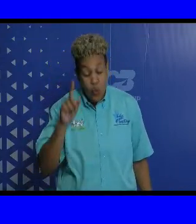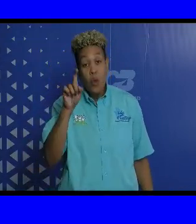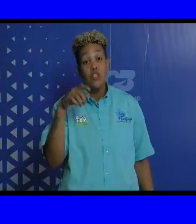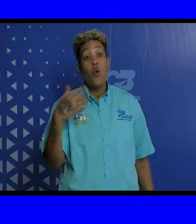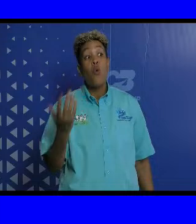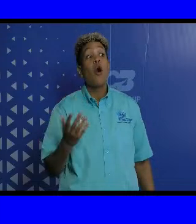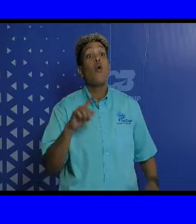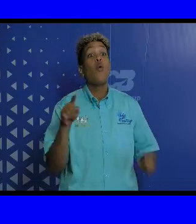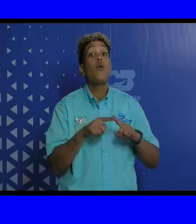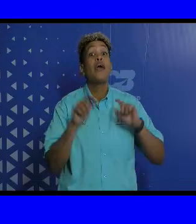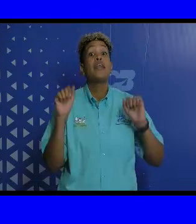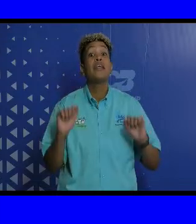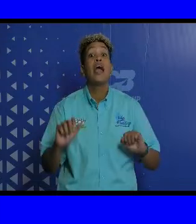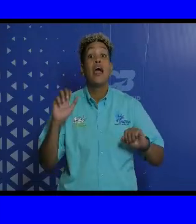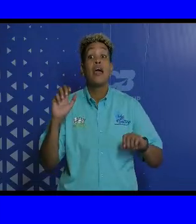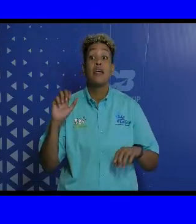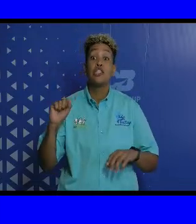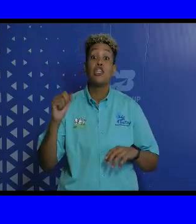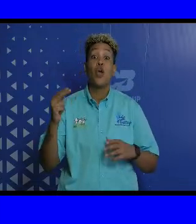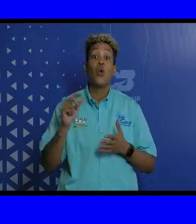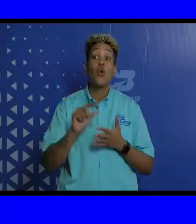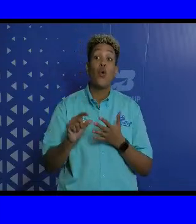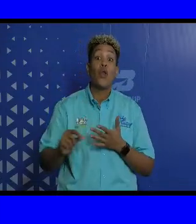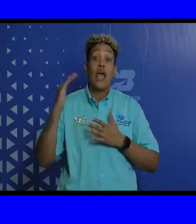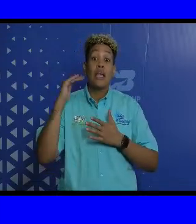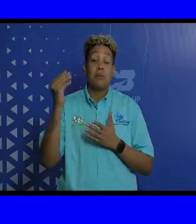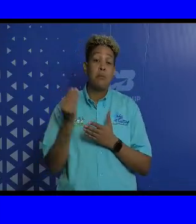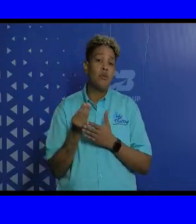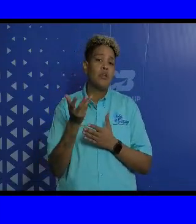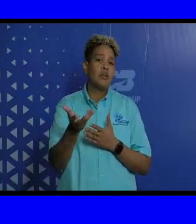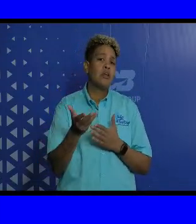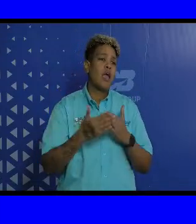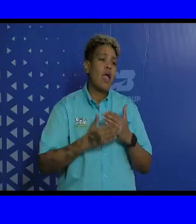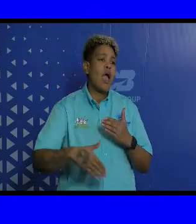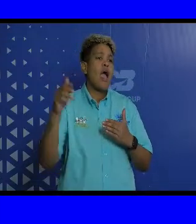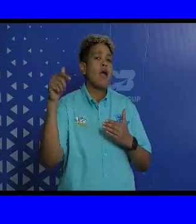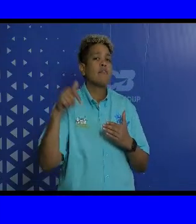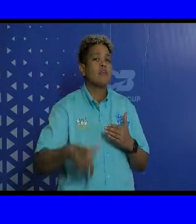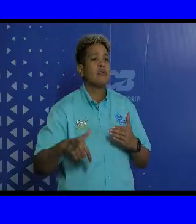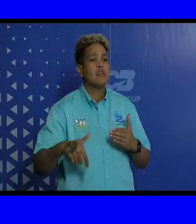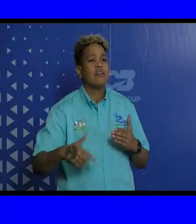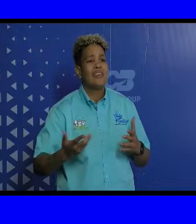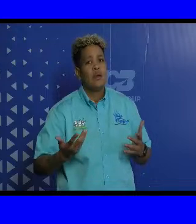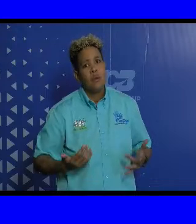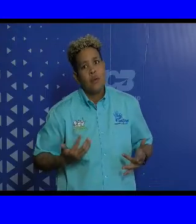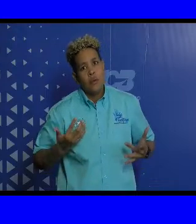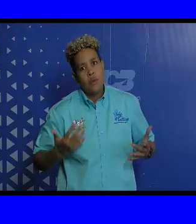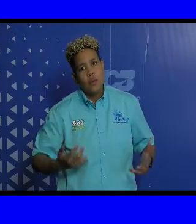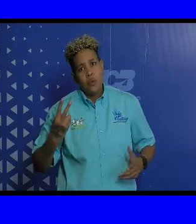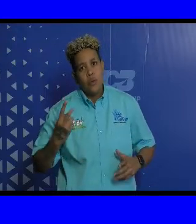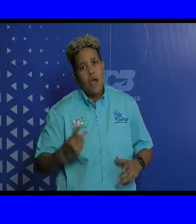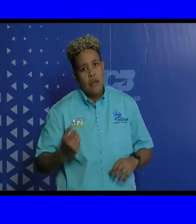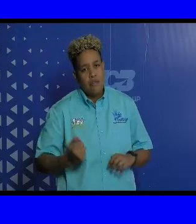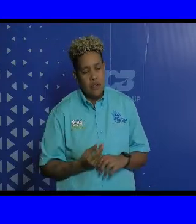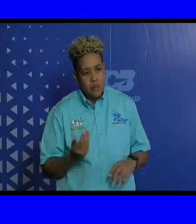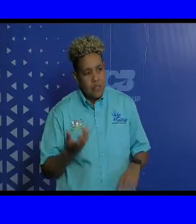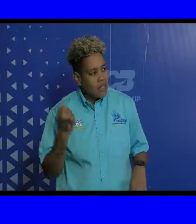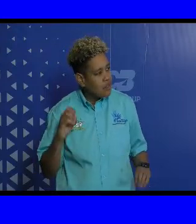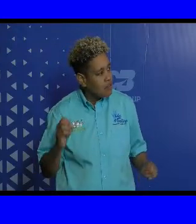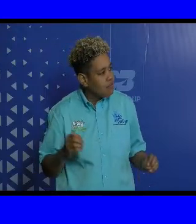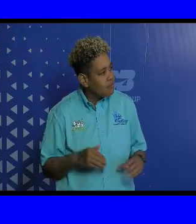is, when can shareholders expect this reward after this arduous hiatus?